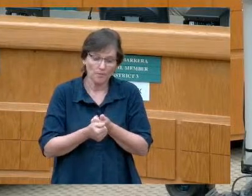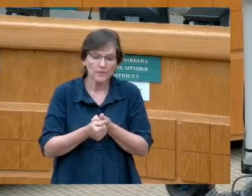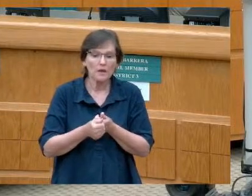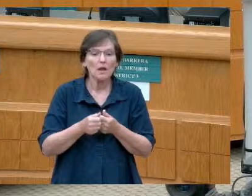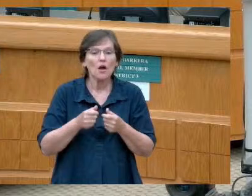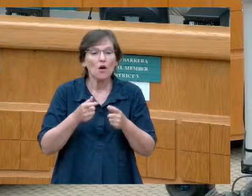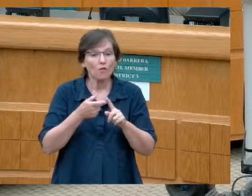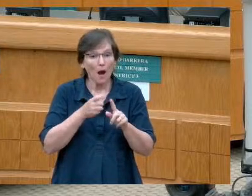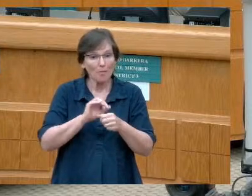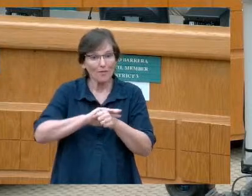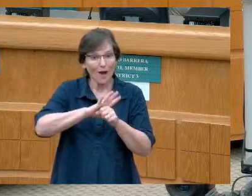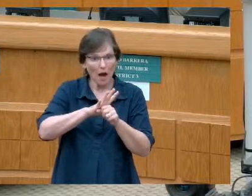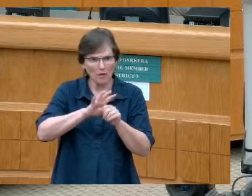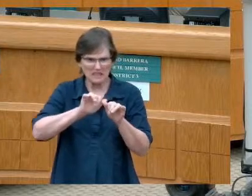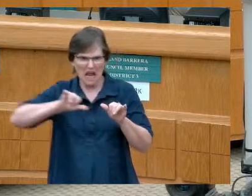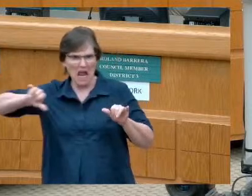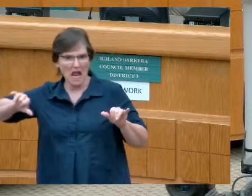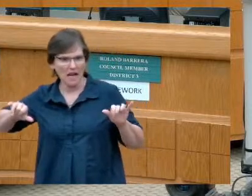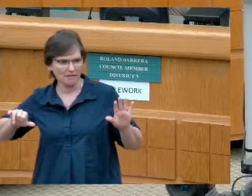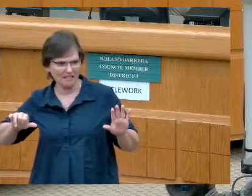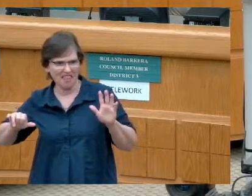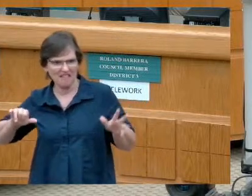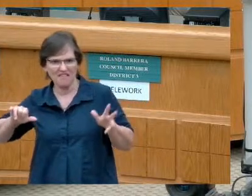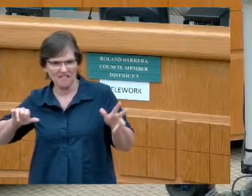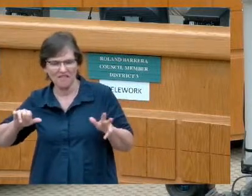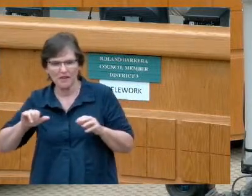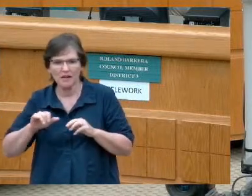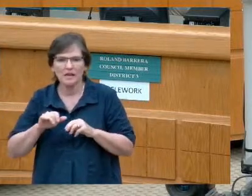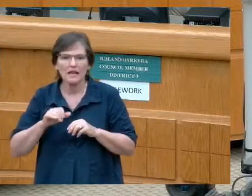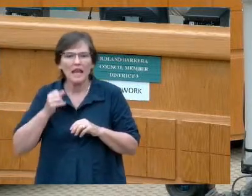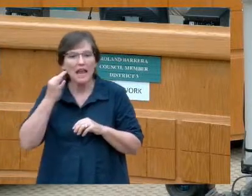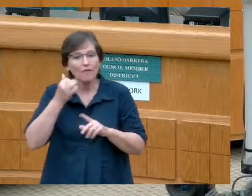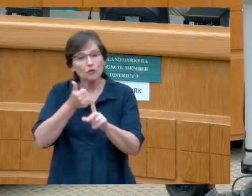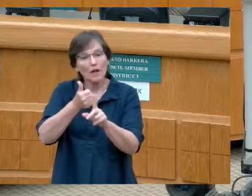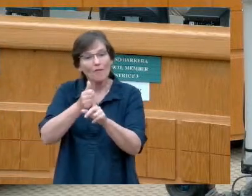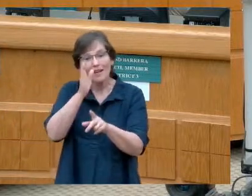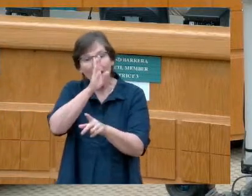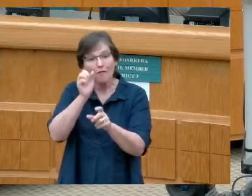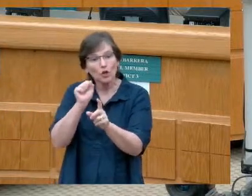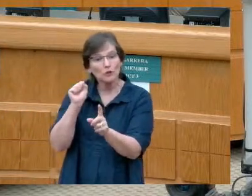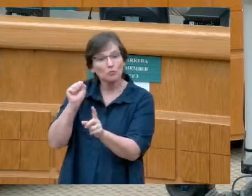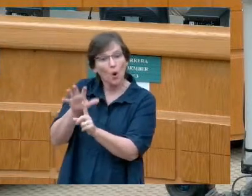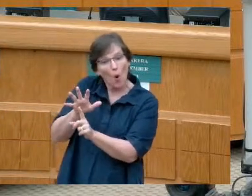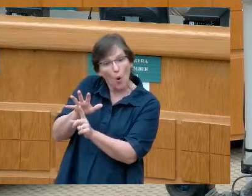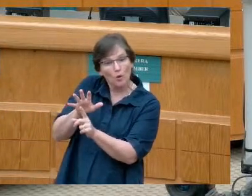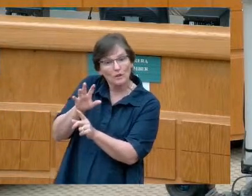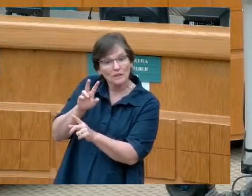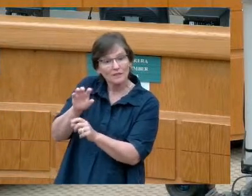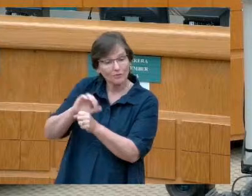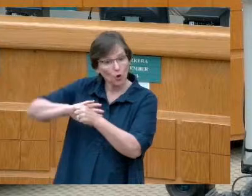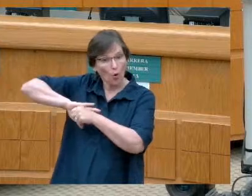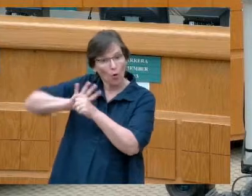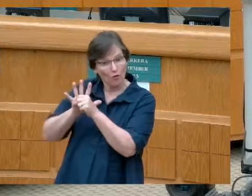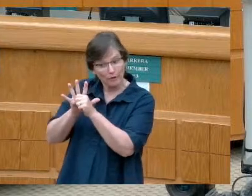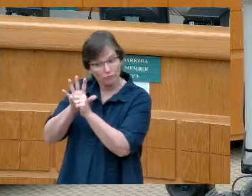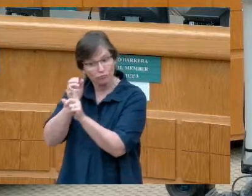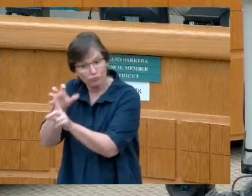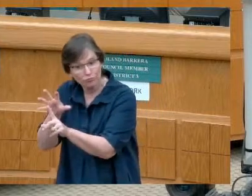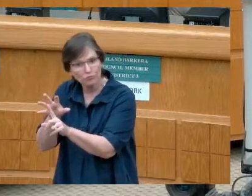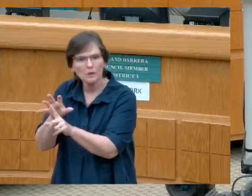possible. If you never get exposed to COVID-19, you will never get the virus. So here's what public